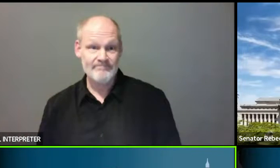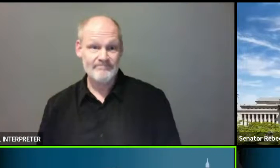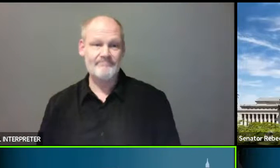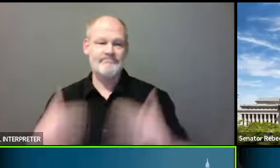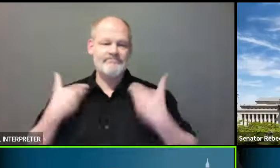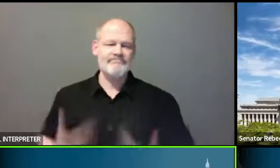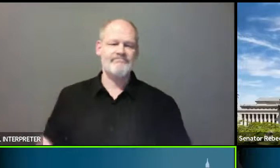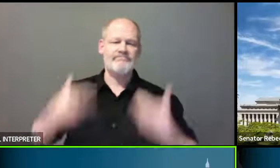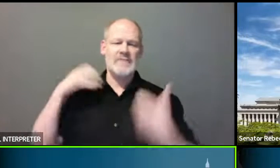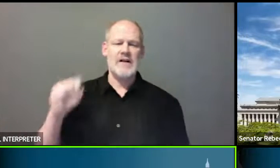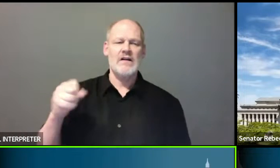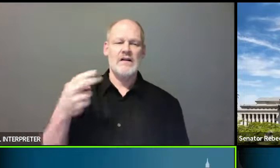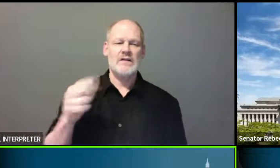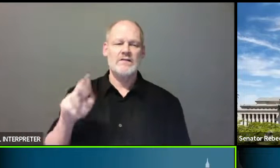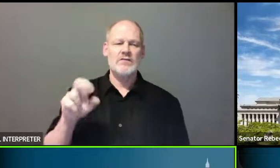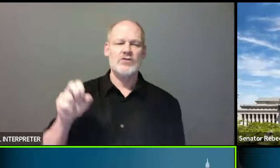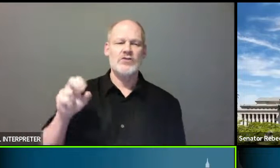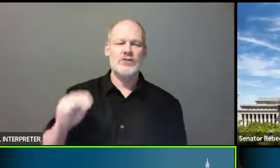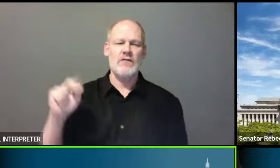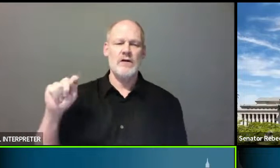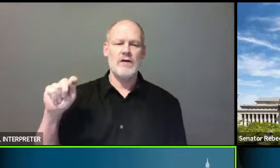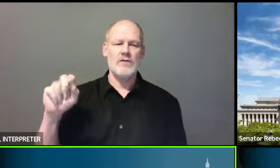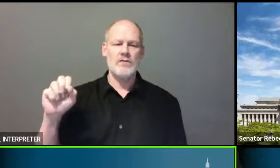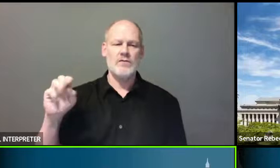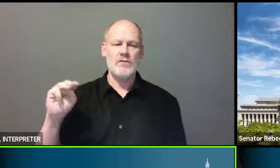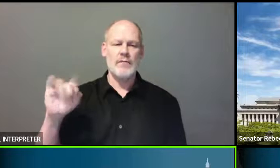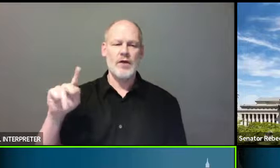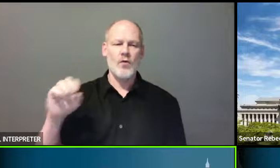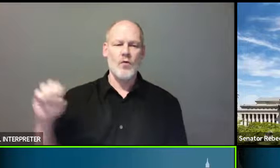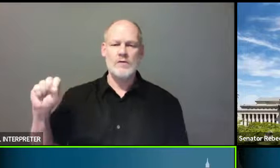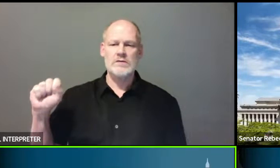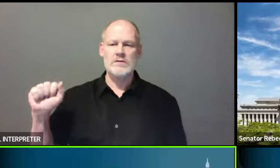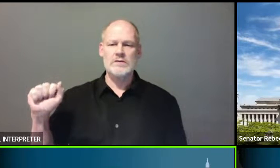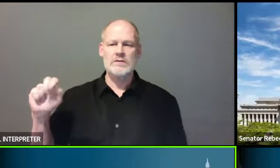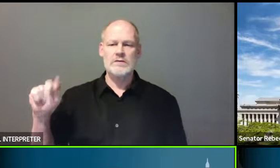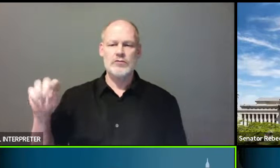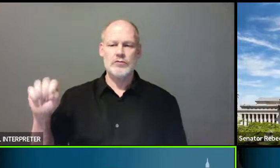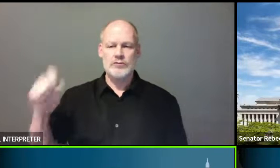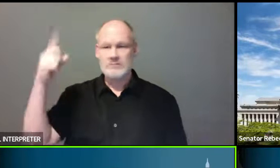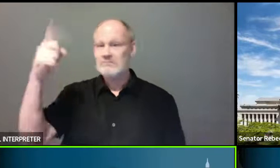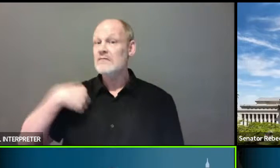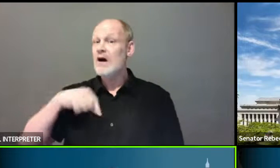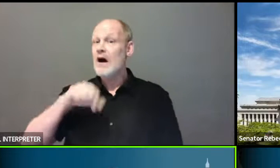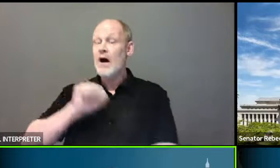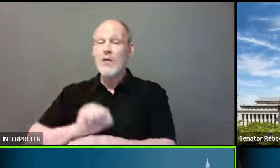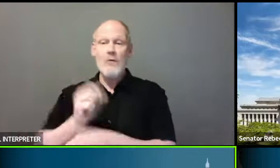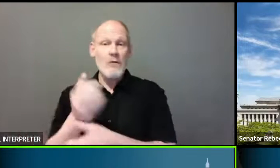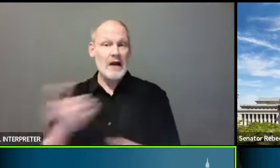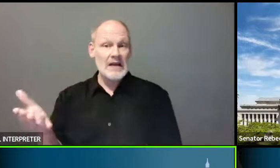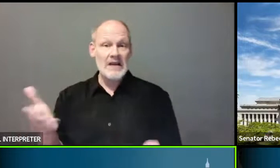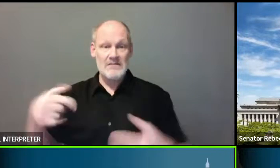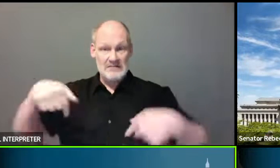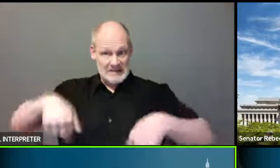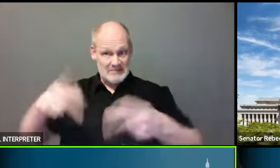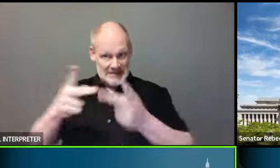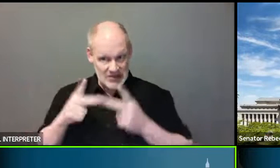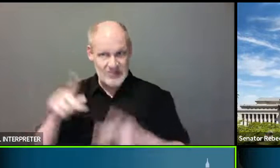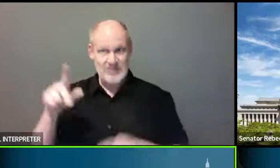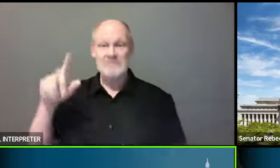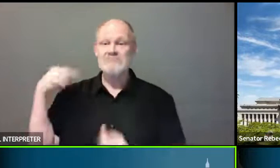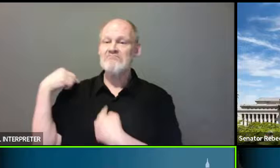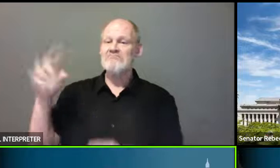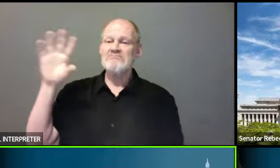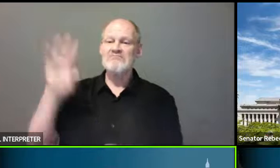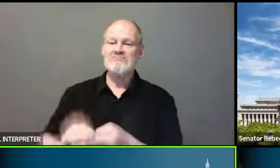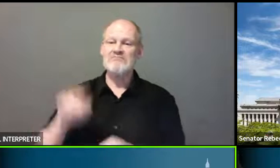Santos. I am proud to have served this community for the past 24 years in the House of